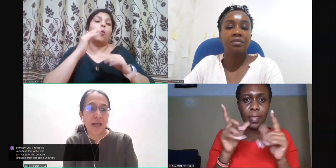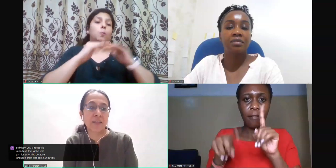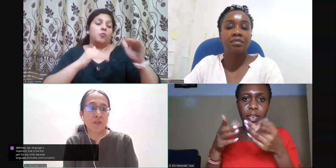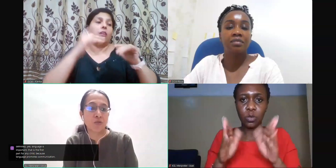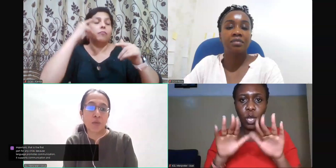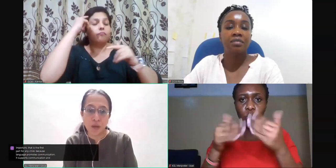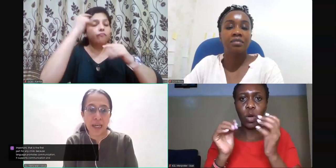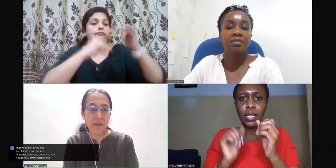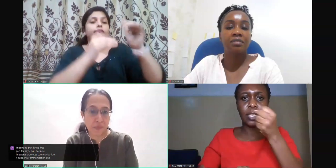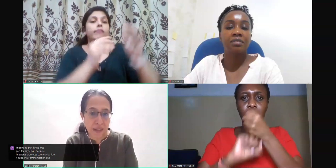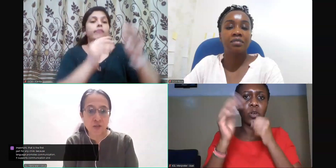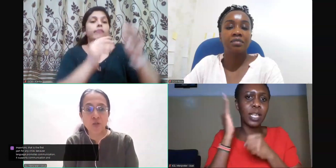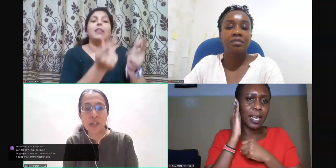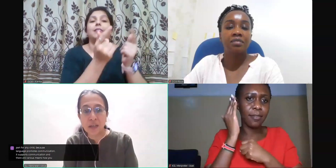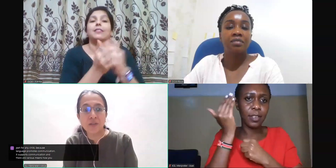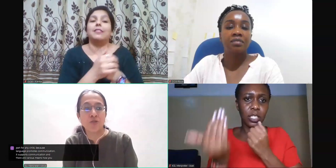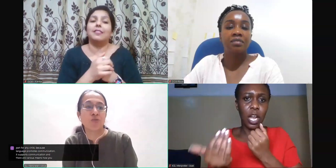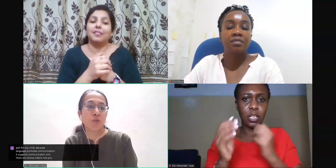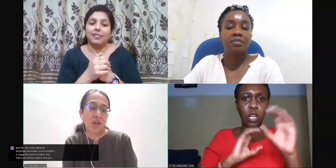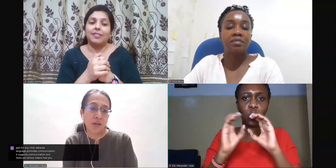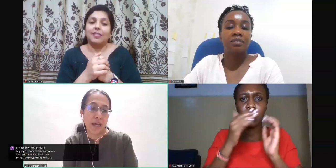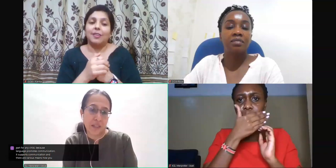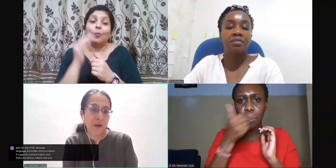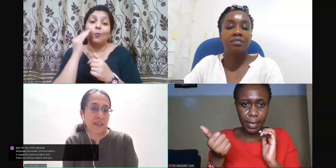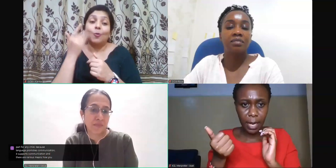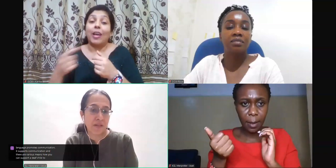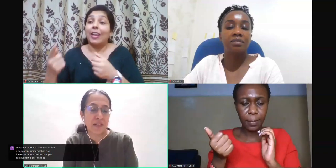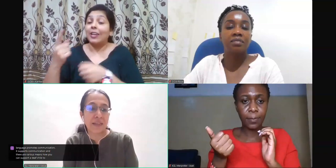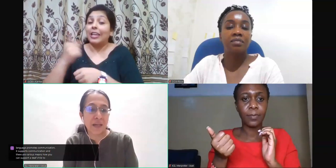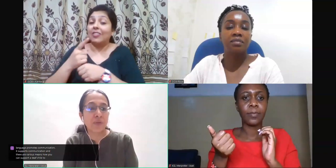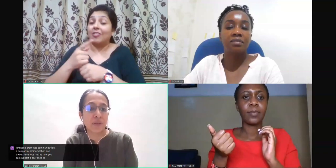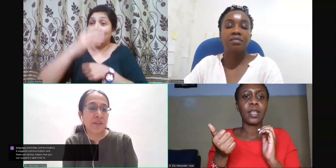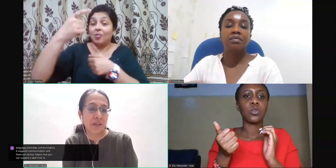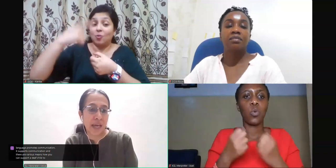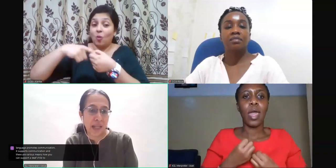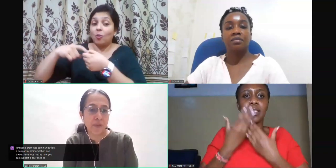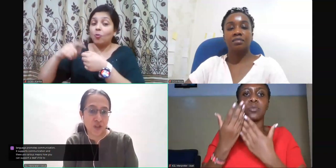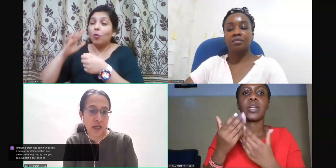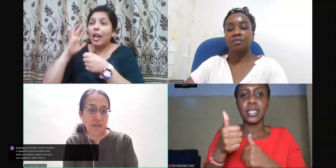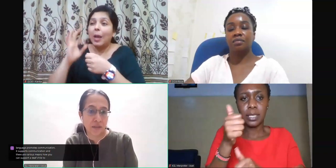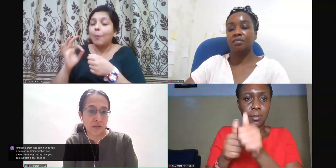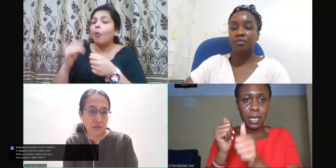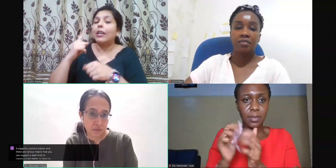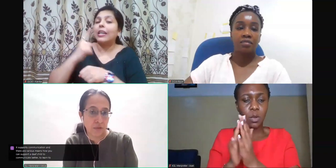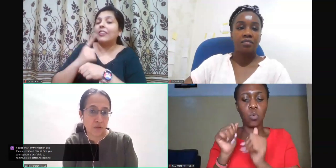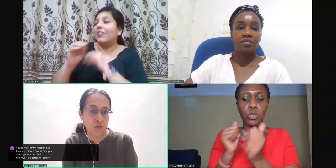deaf child to communicate better, to learn to express themselves, and that will really help the